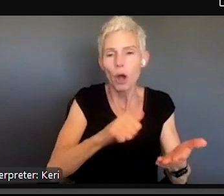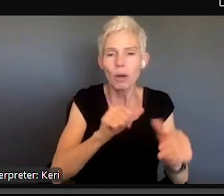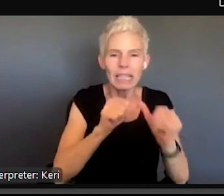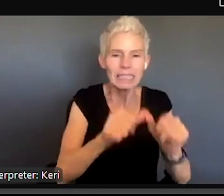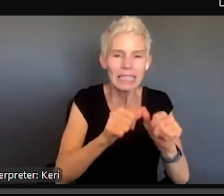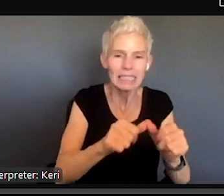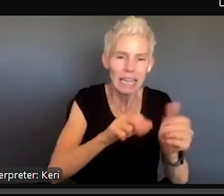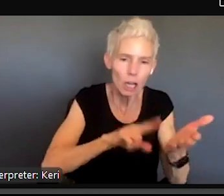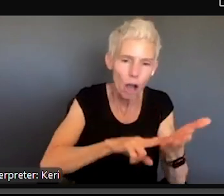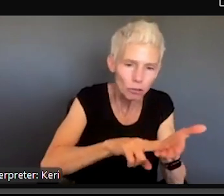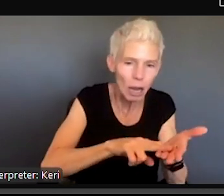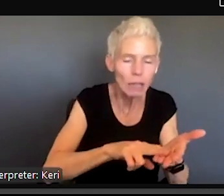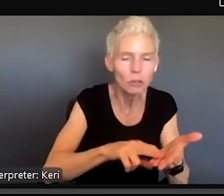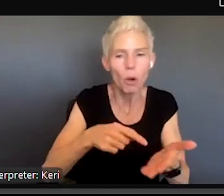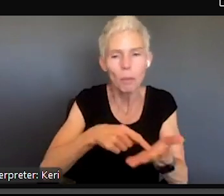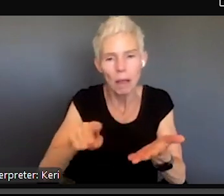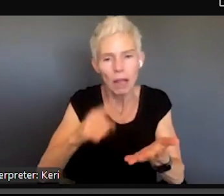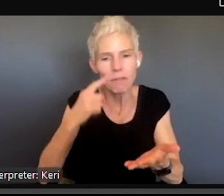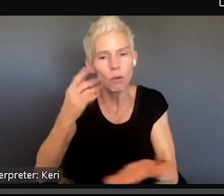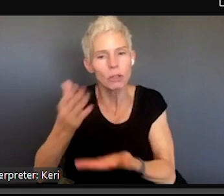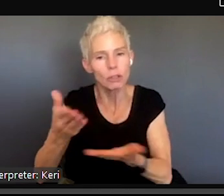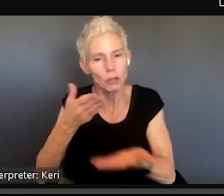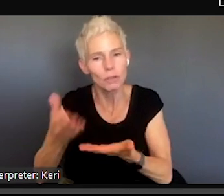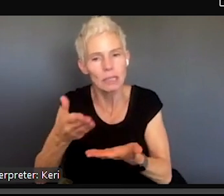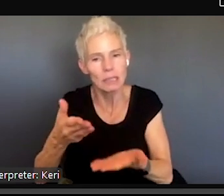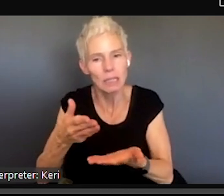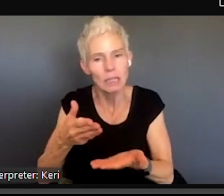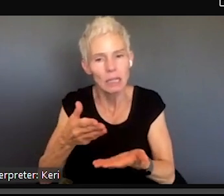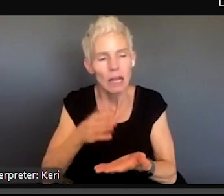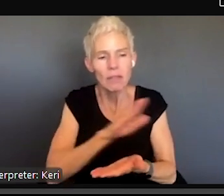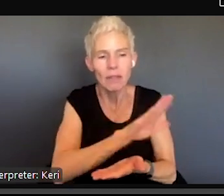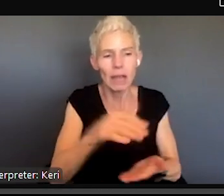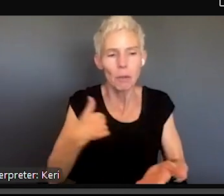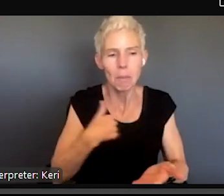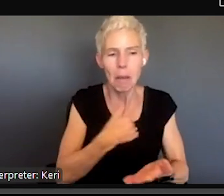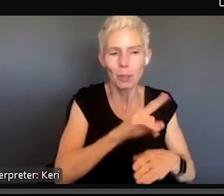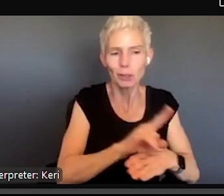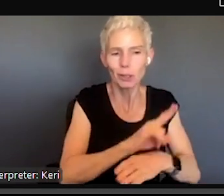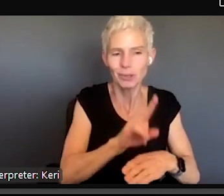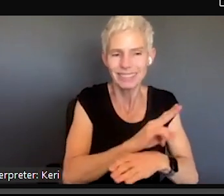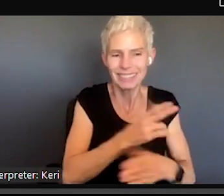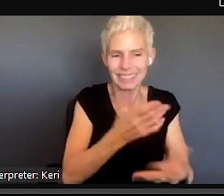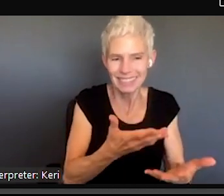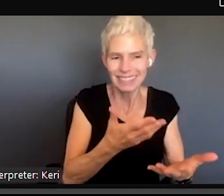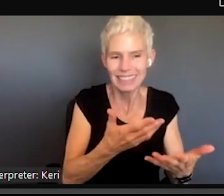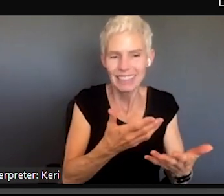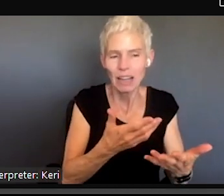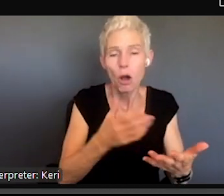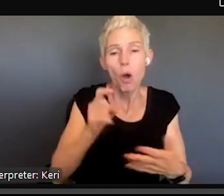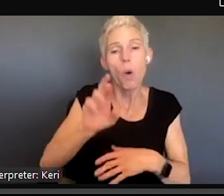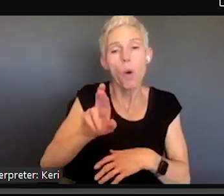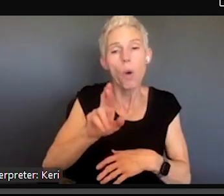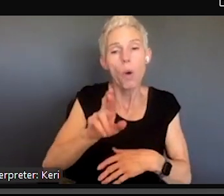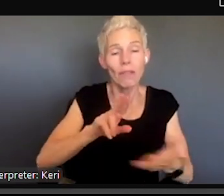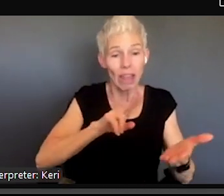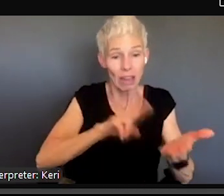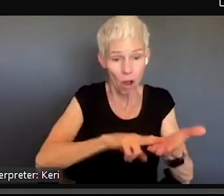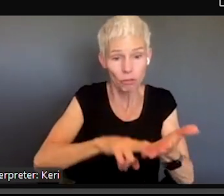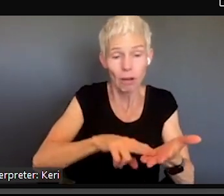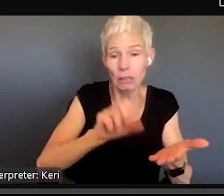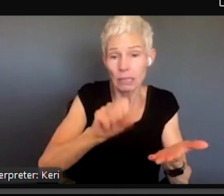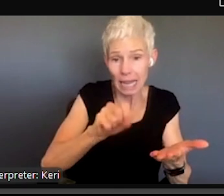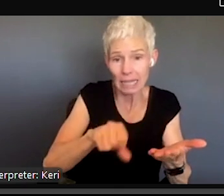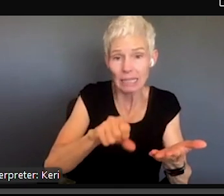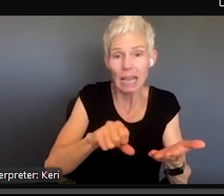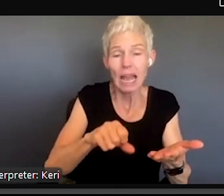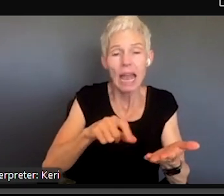paid for the services that are used by their members, right? They've contracted and